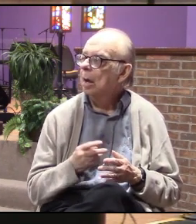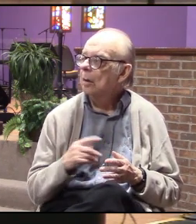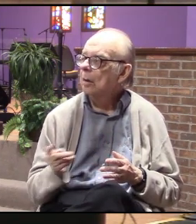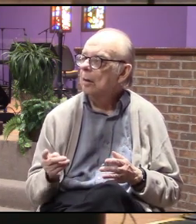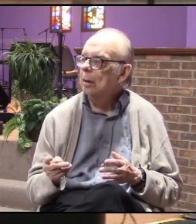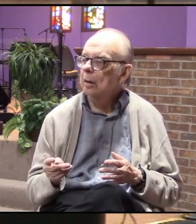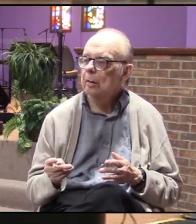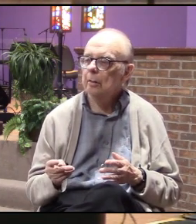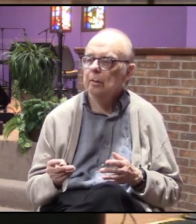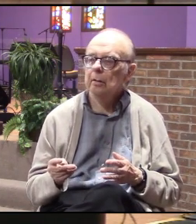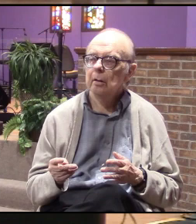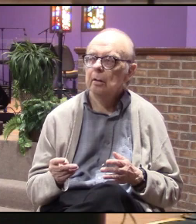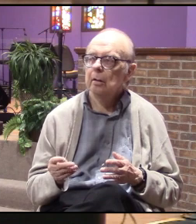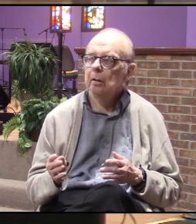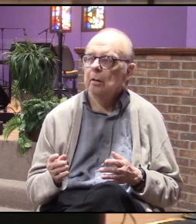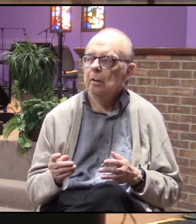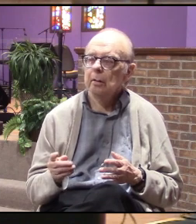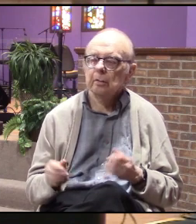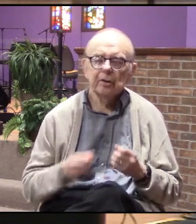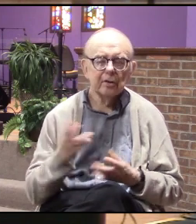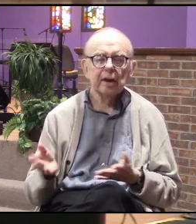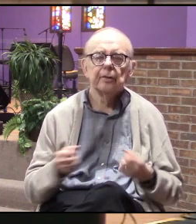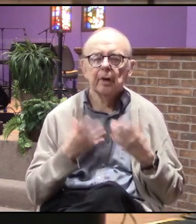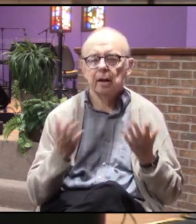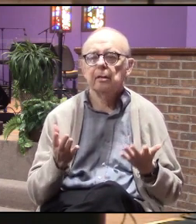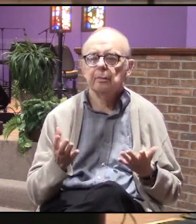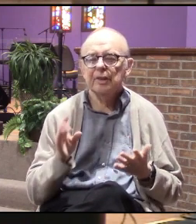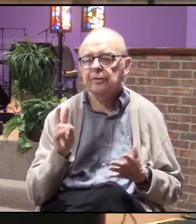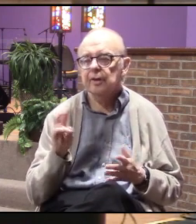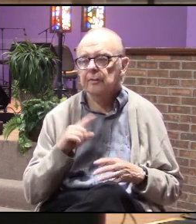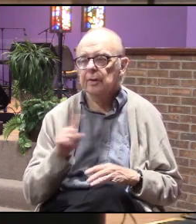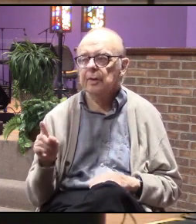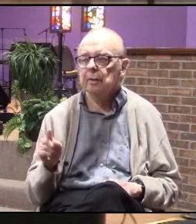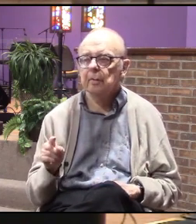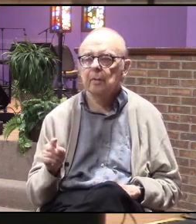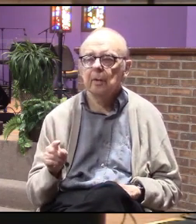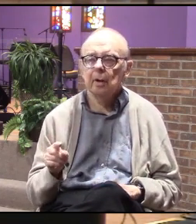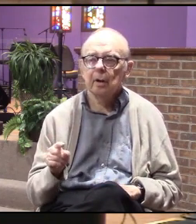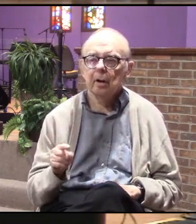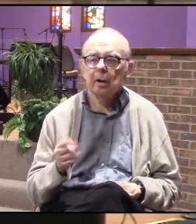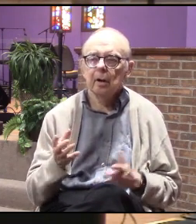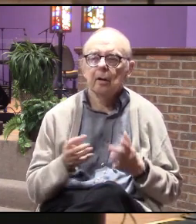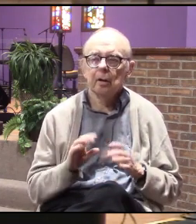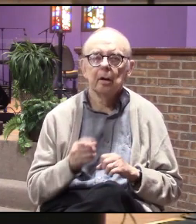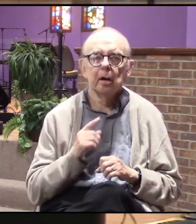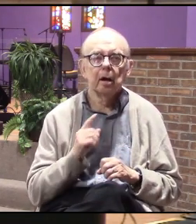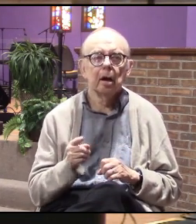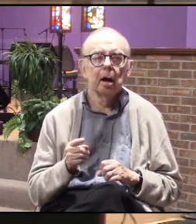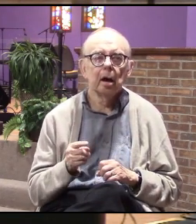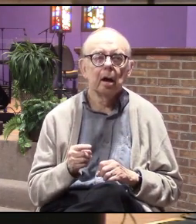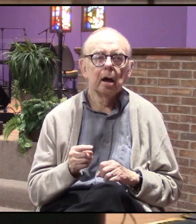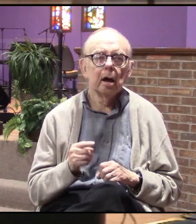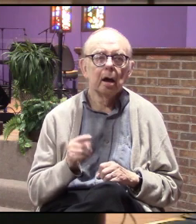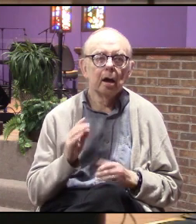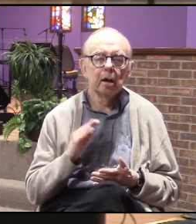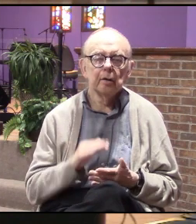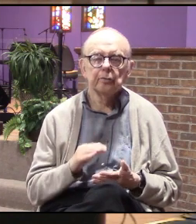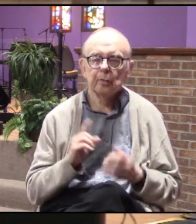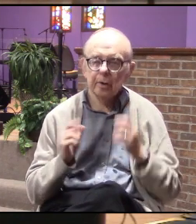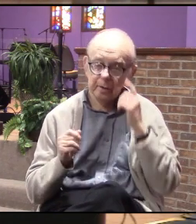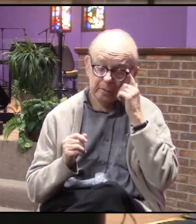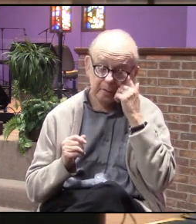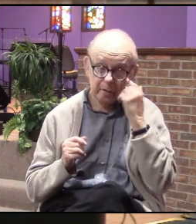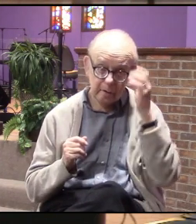They were going to be sacrificed. So there were going to be 7 of them. So he wanted to make sure that there was at least 1